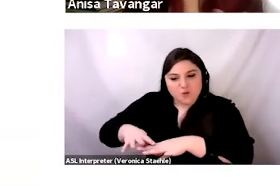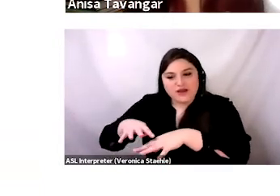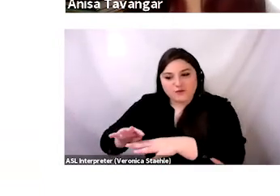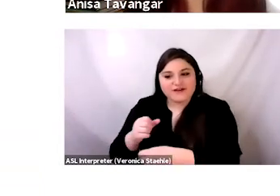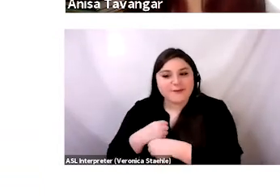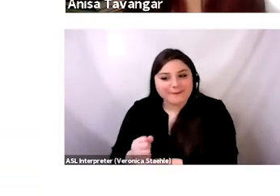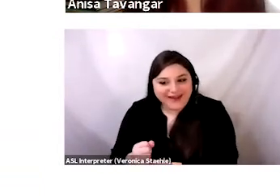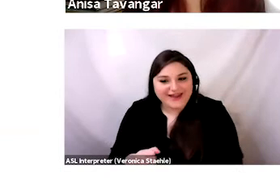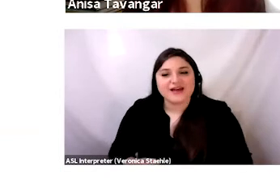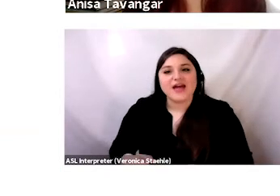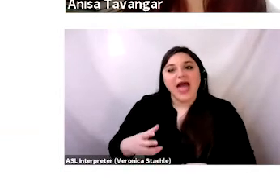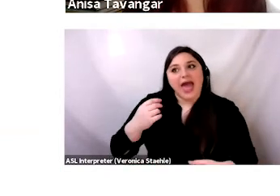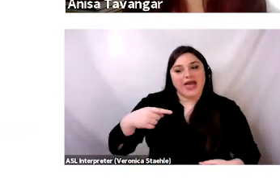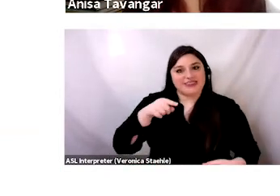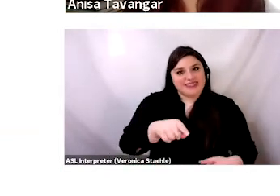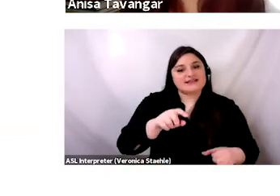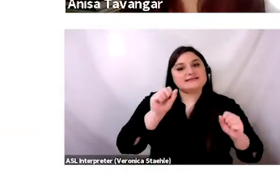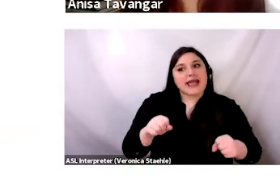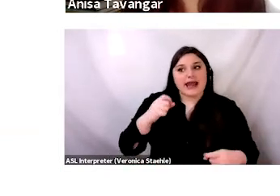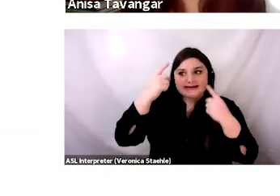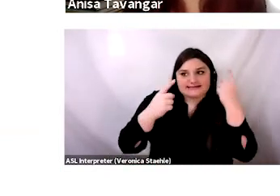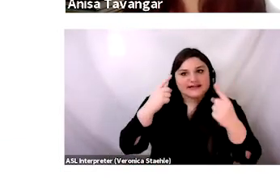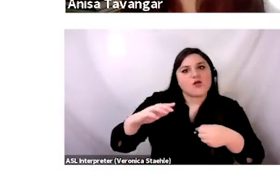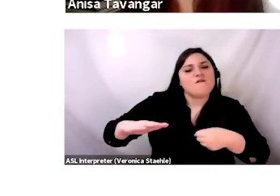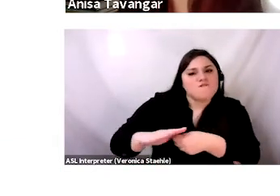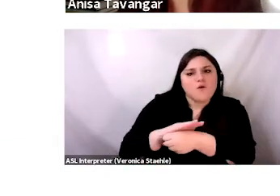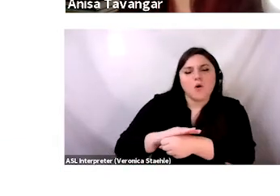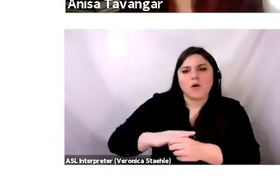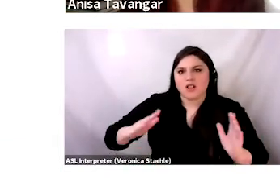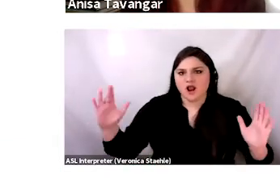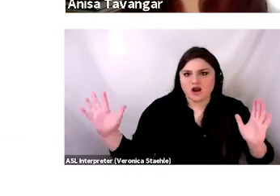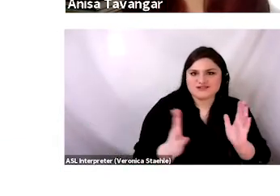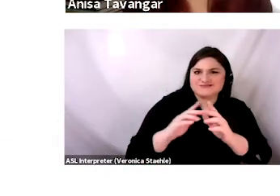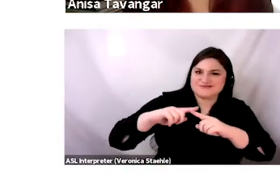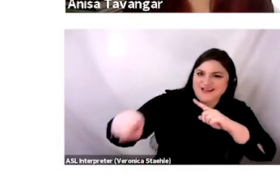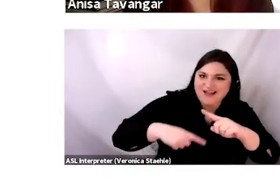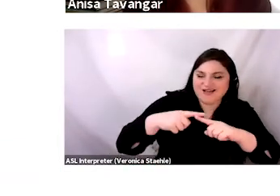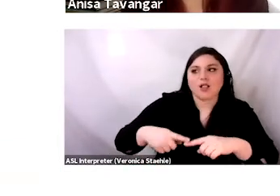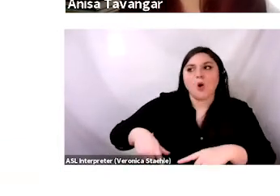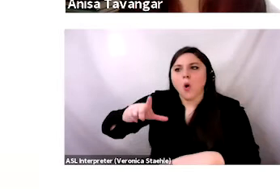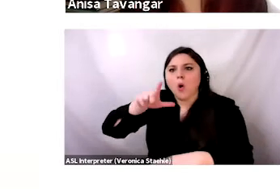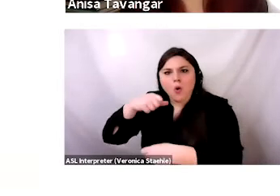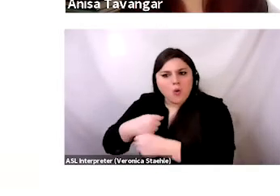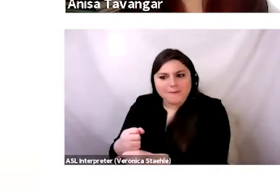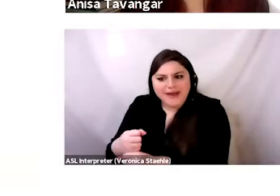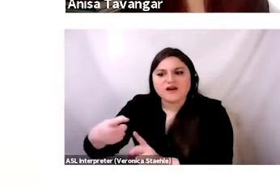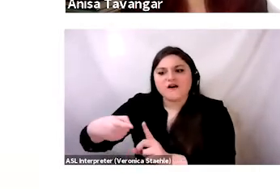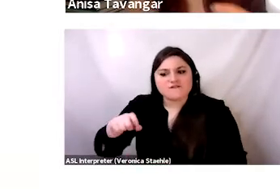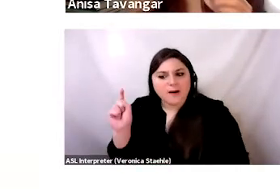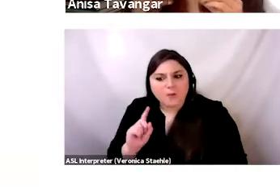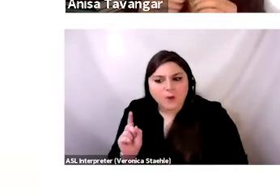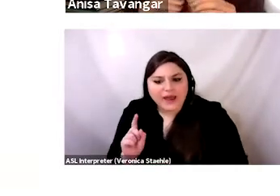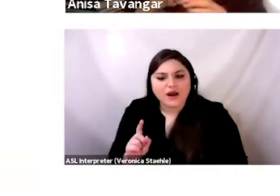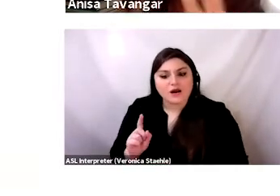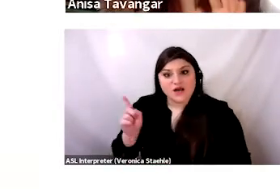it was produced, how it's distributed, what is being communicated by the brand. Are they, putting out hundreds of items of clothing every month, or are